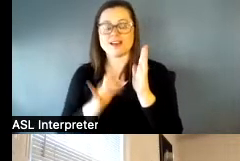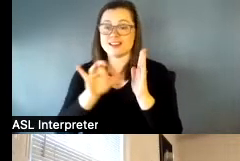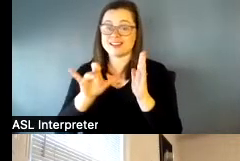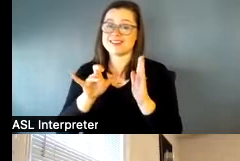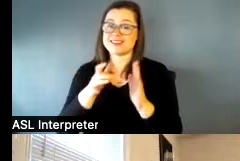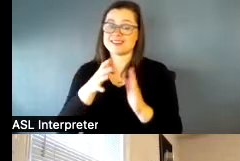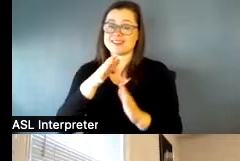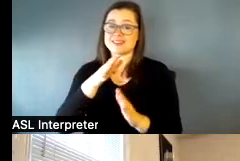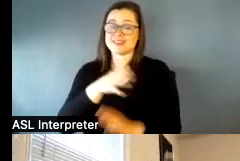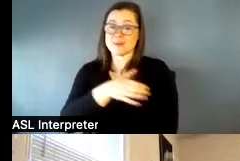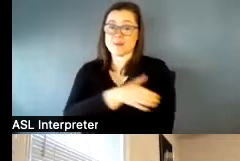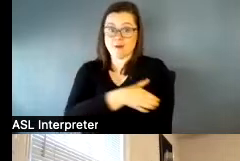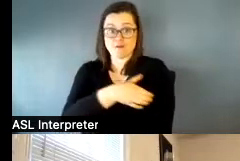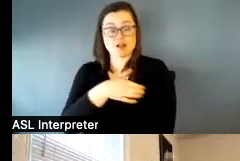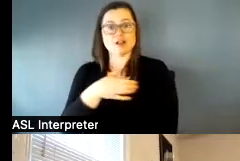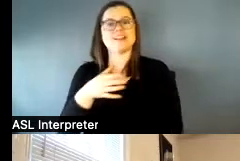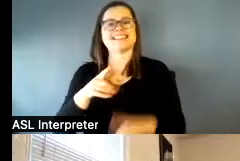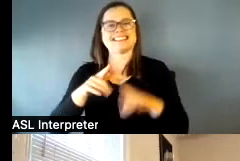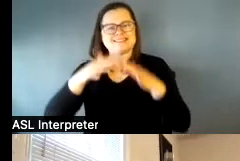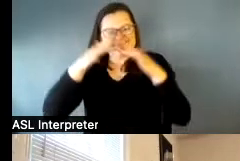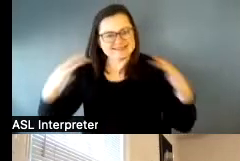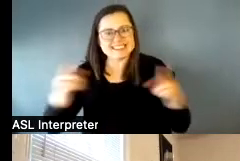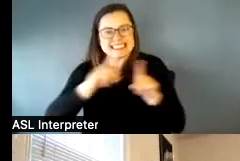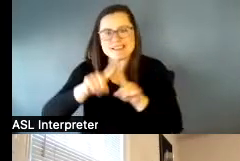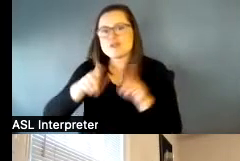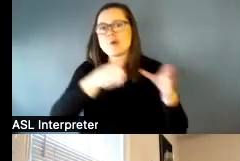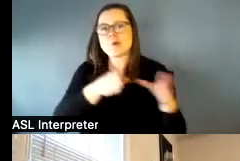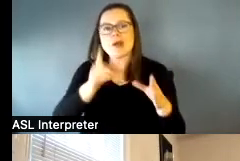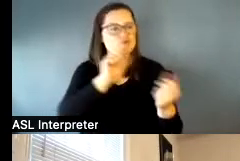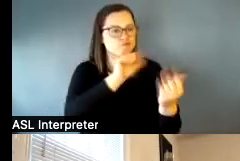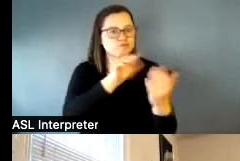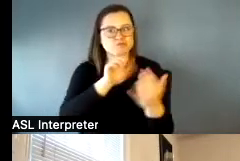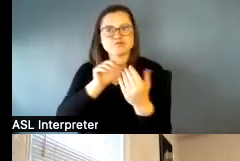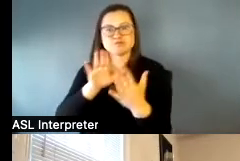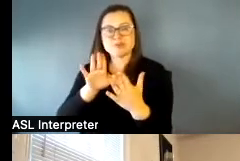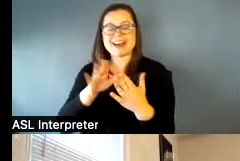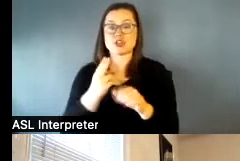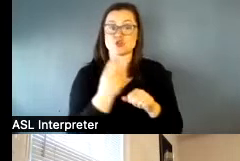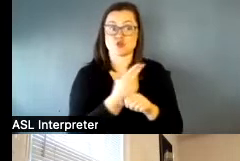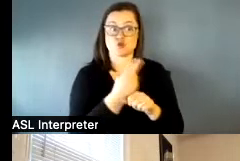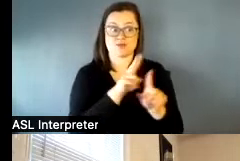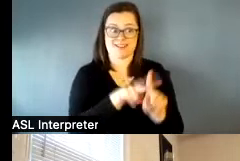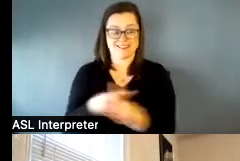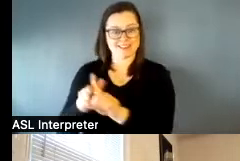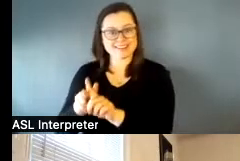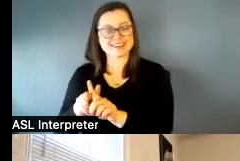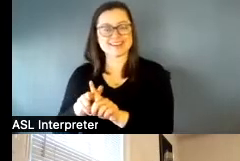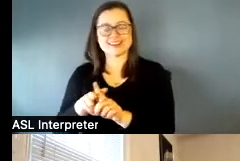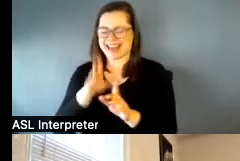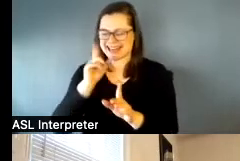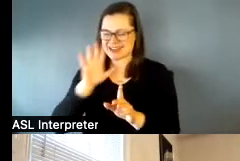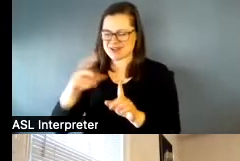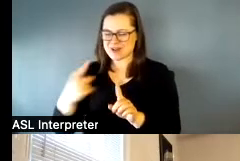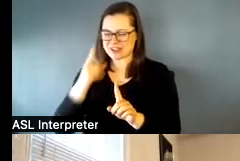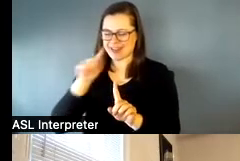it can be used in lots of ways, right? And so I think I kind of lost track of your question a little